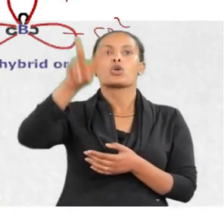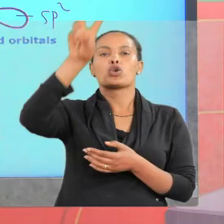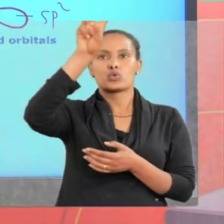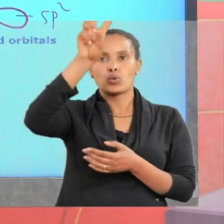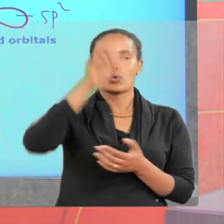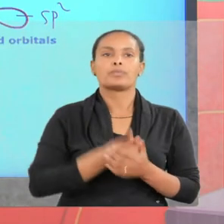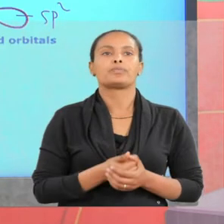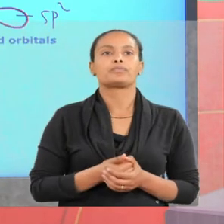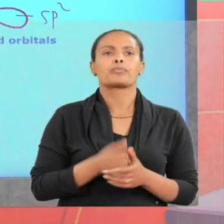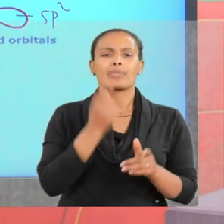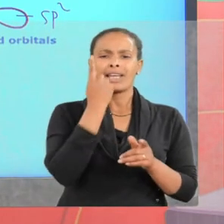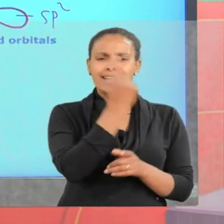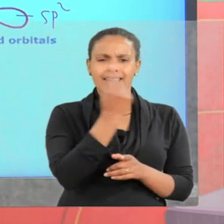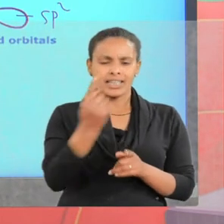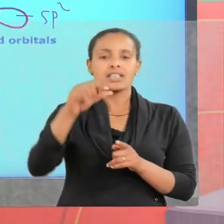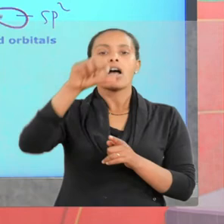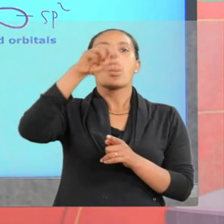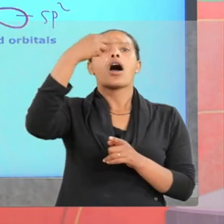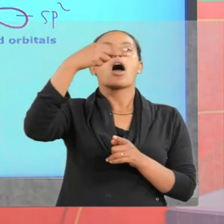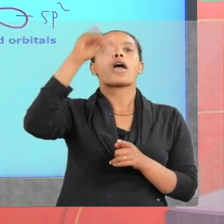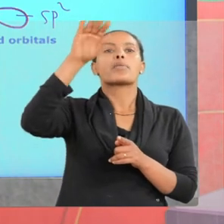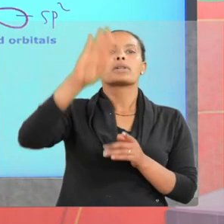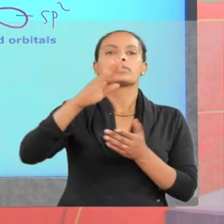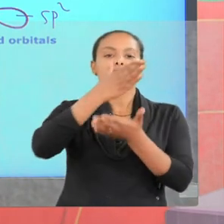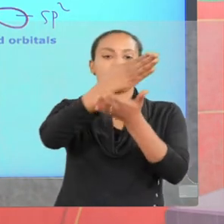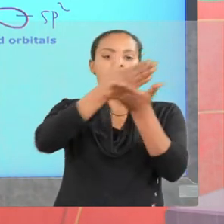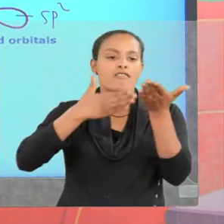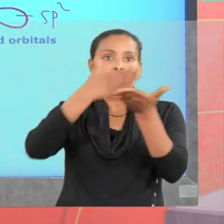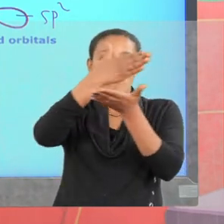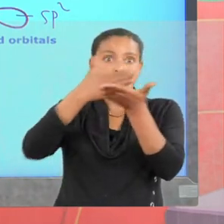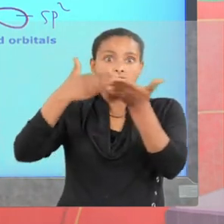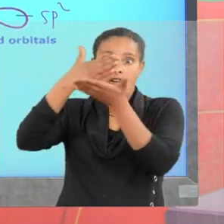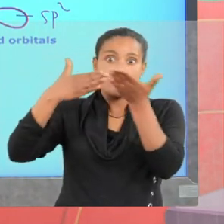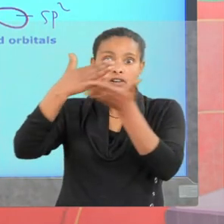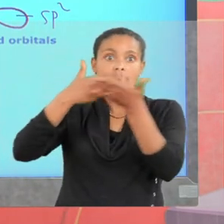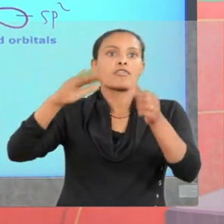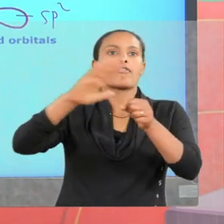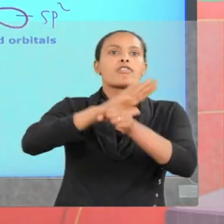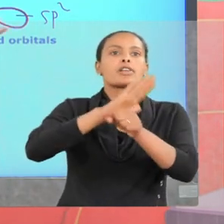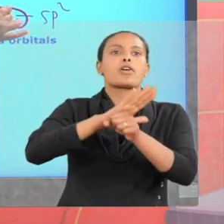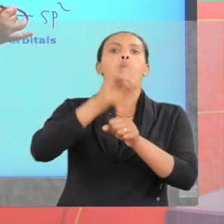SP2. Each hybrid orbital is half-filled, has